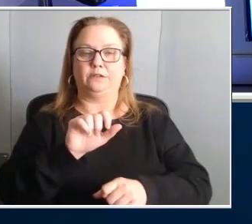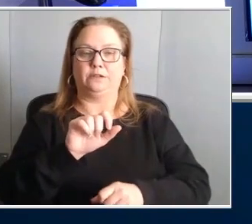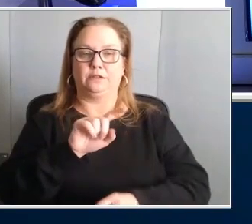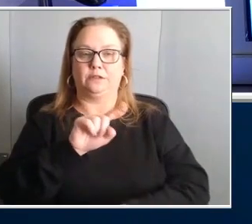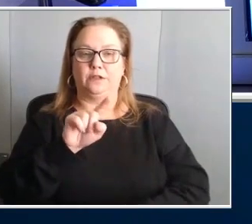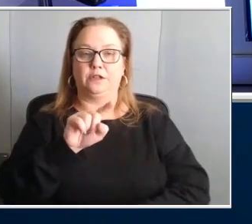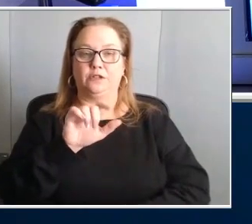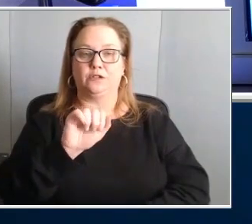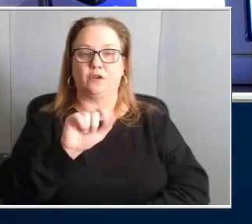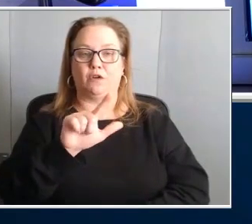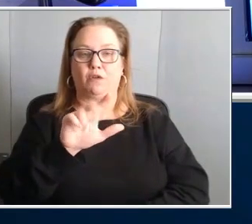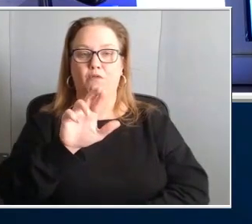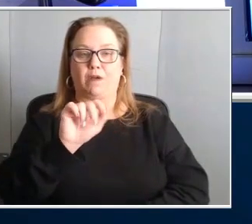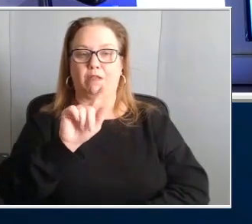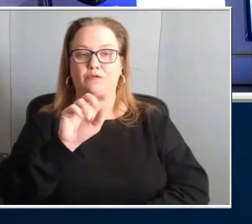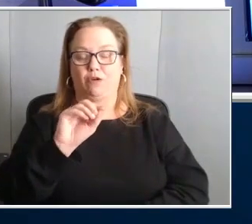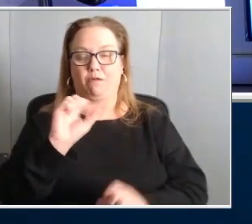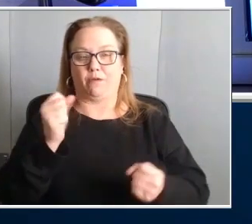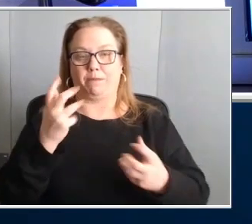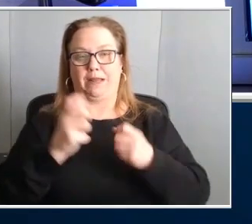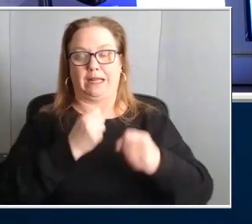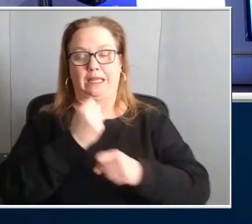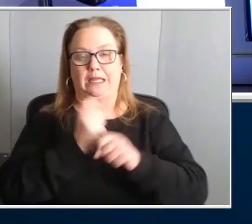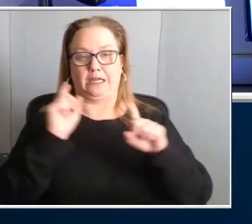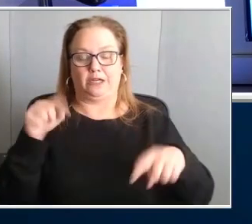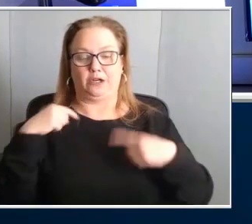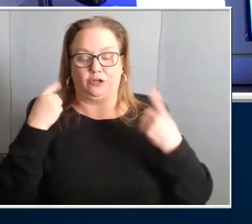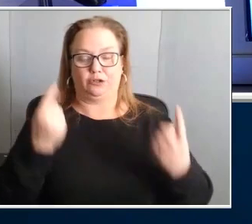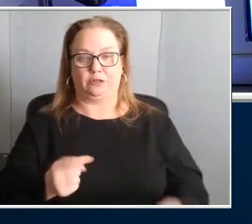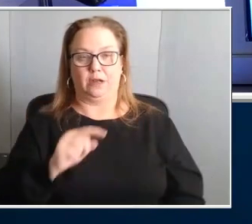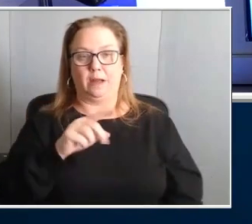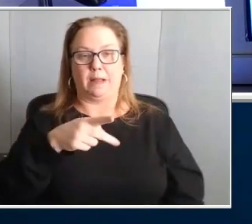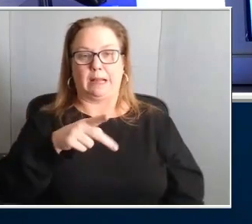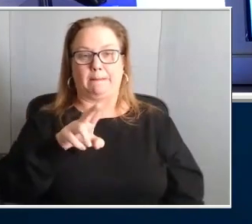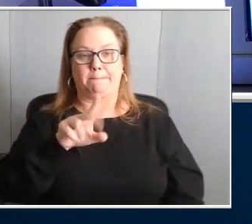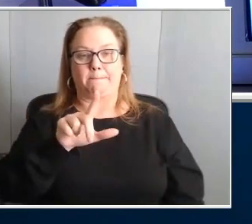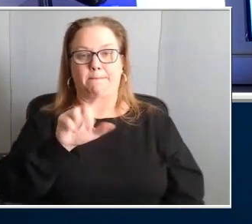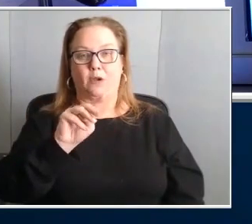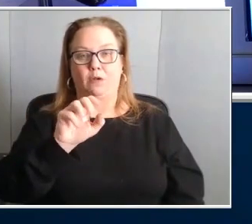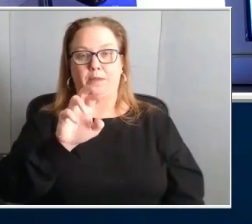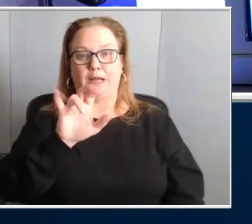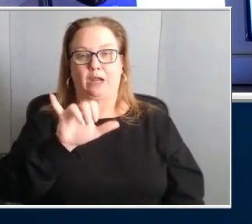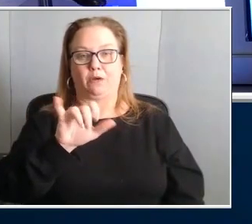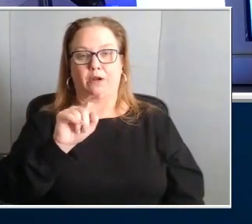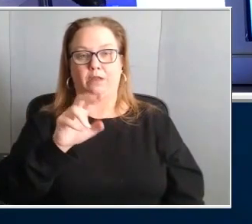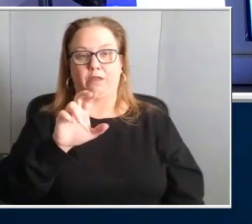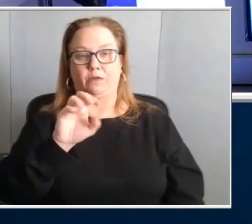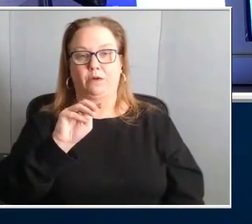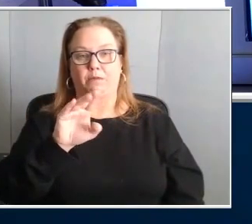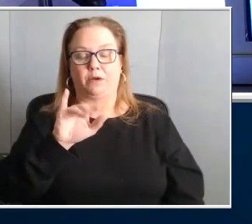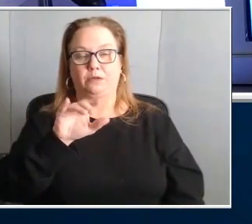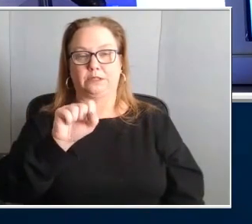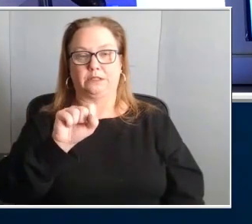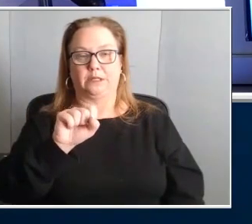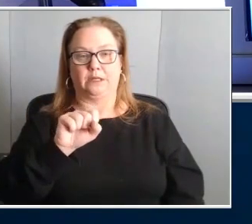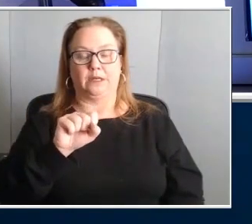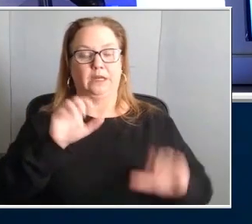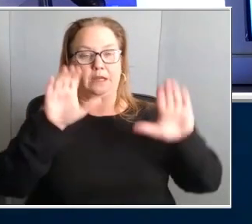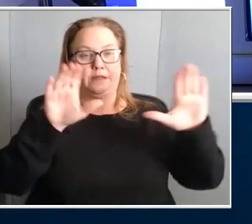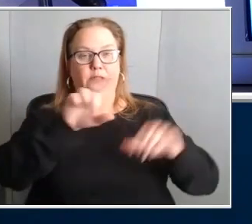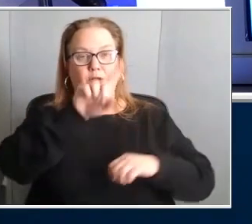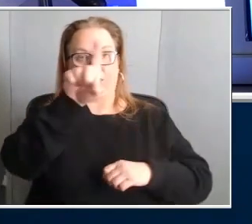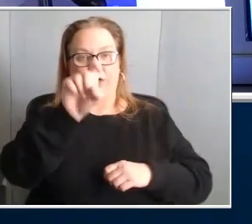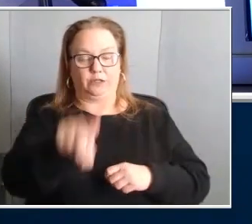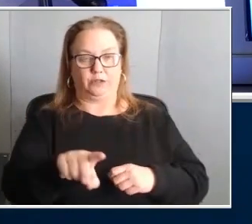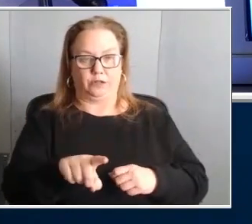prevent new thrombosis, but old pulmonary thrombosis is still there. Oh, that's a great question. I don't think we